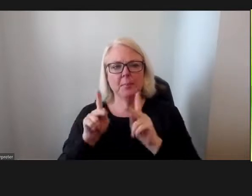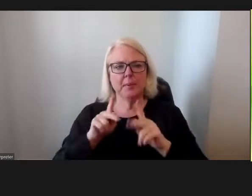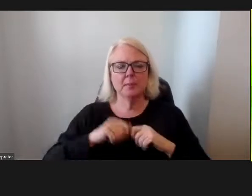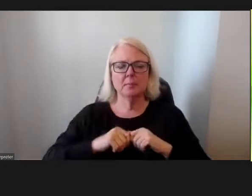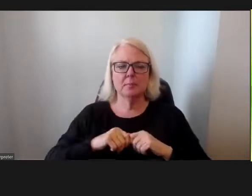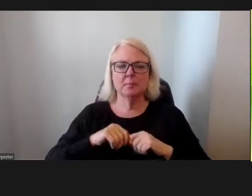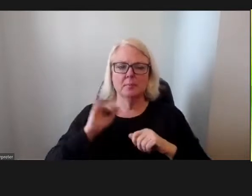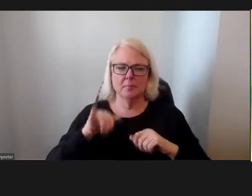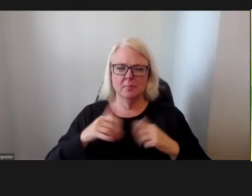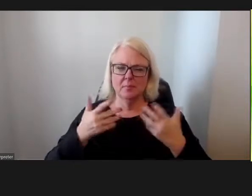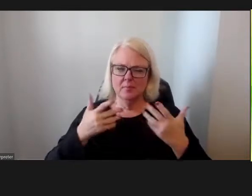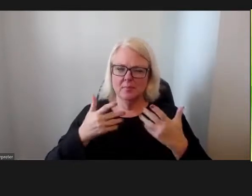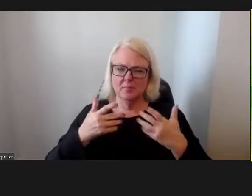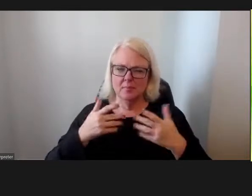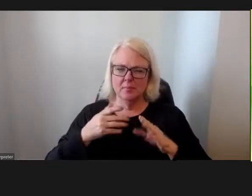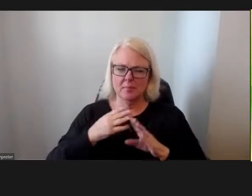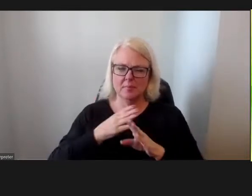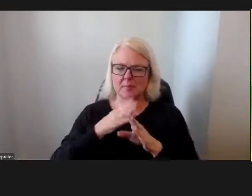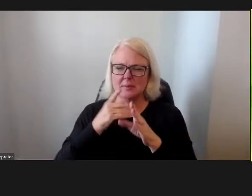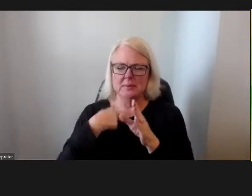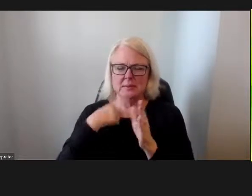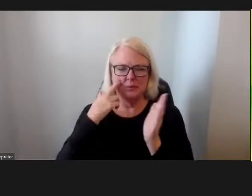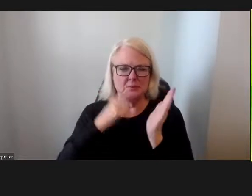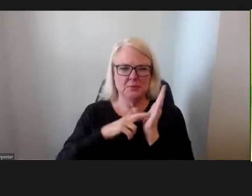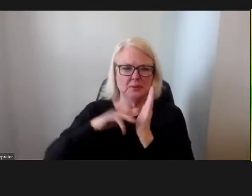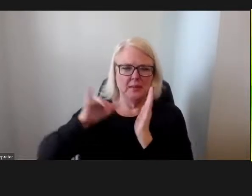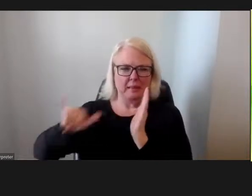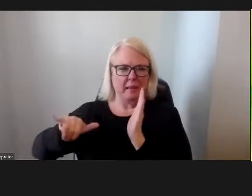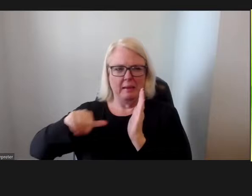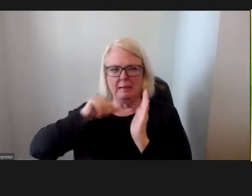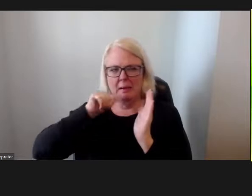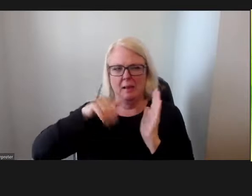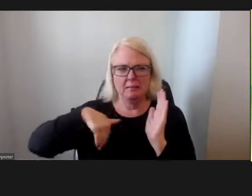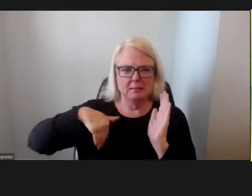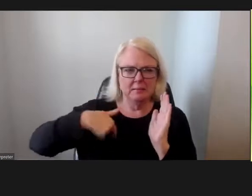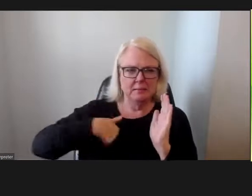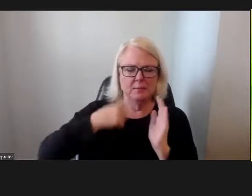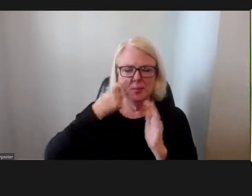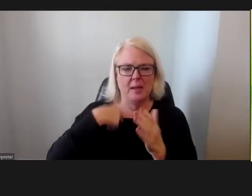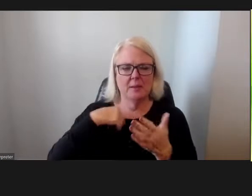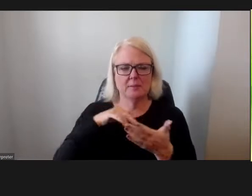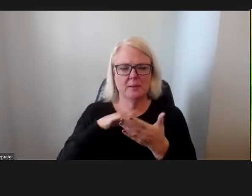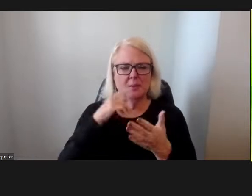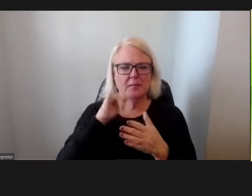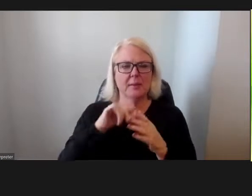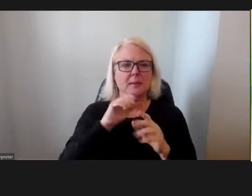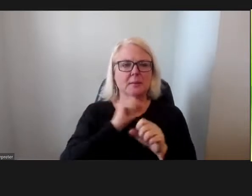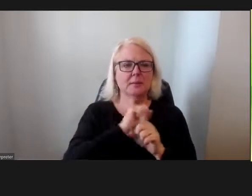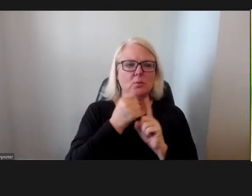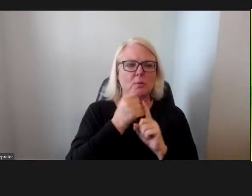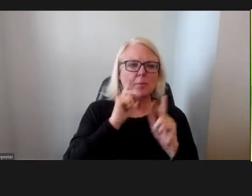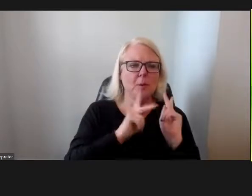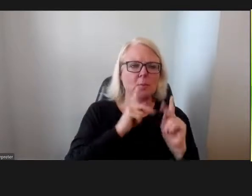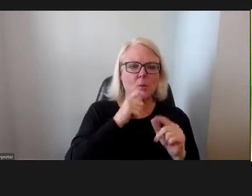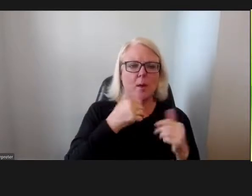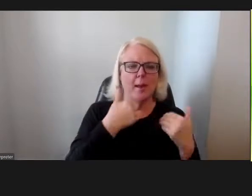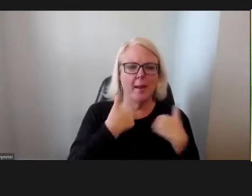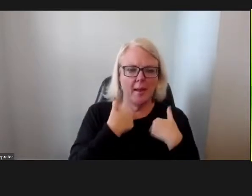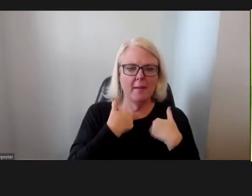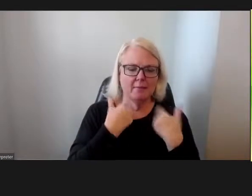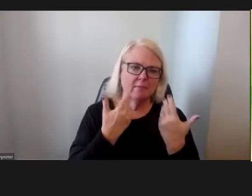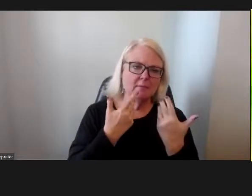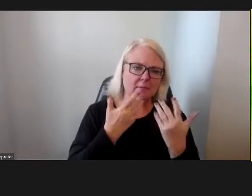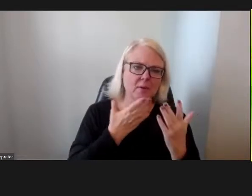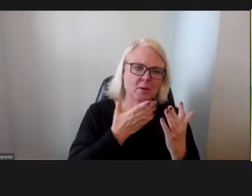that's sort of outside the purview of my research, because I study the situation for people who have, usually